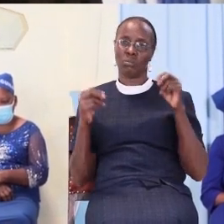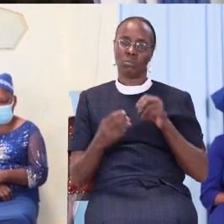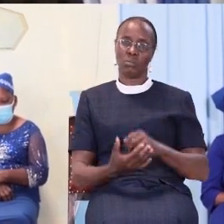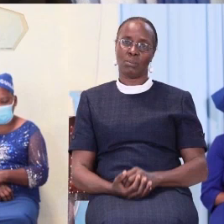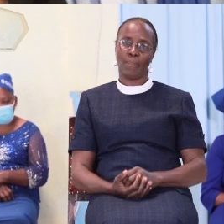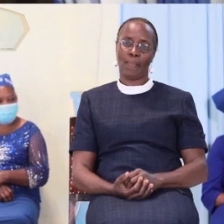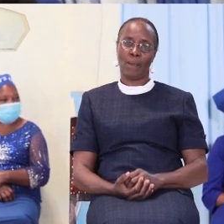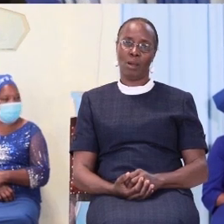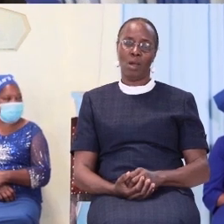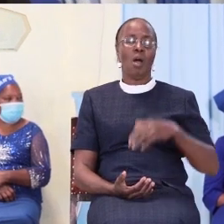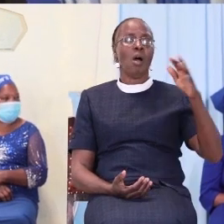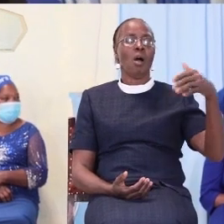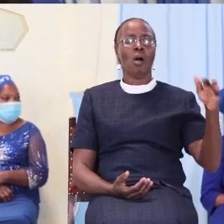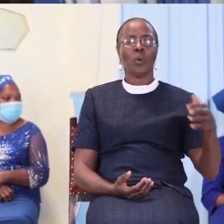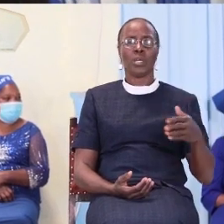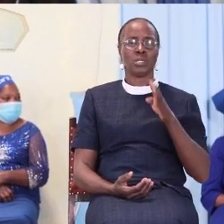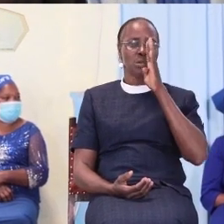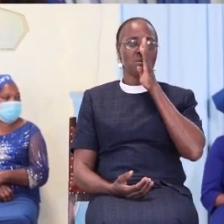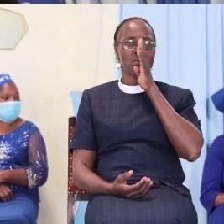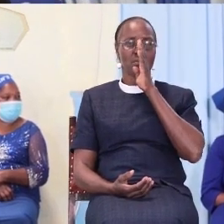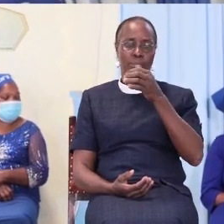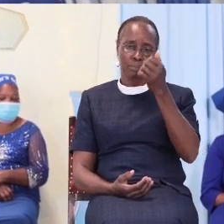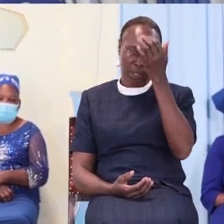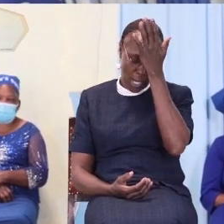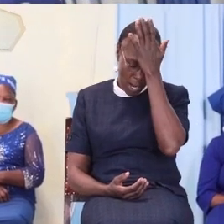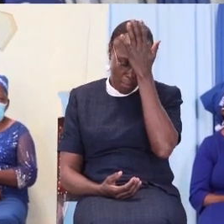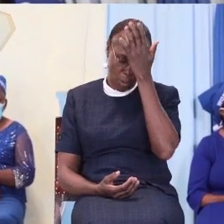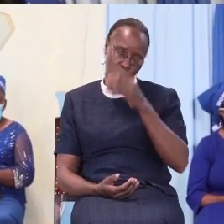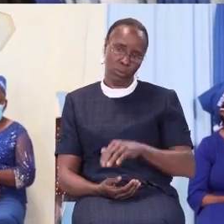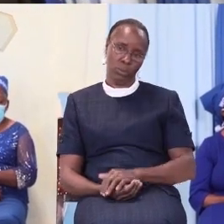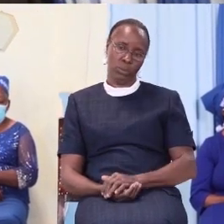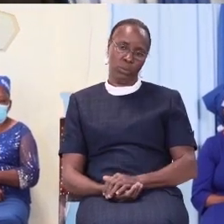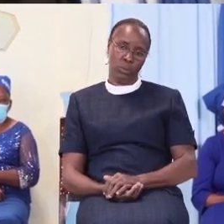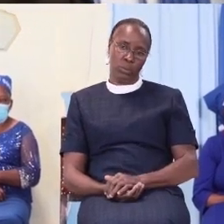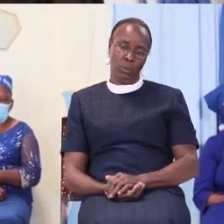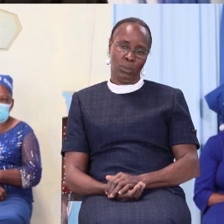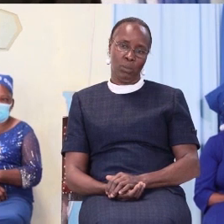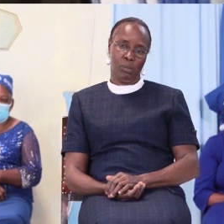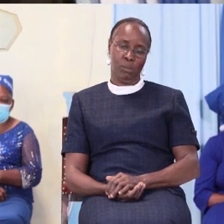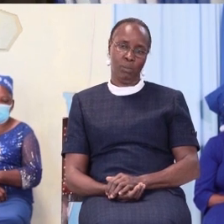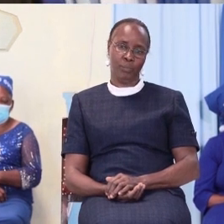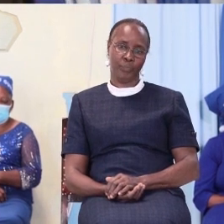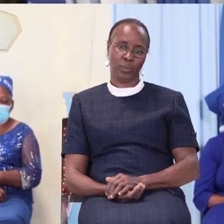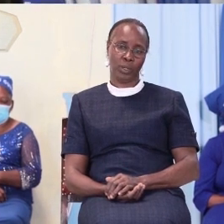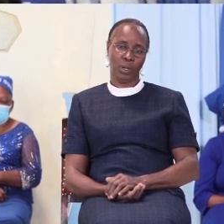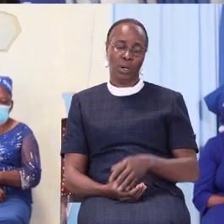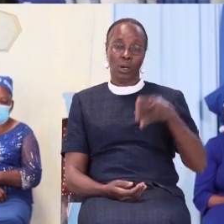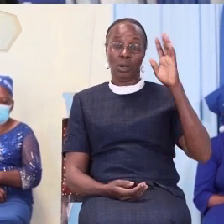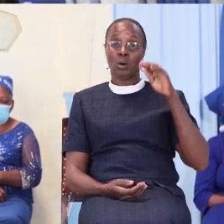humble before God and always appreciate his doings upon us,